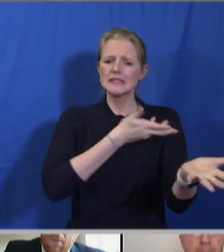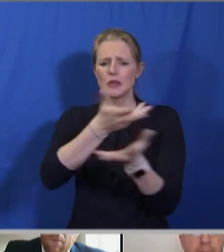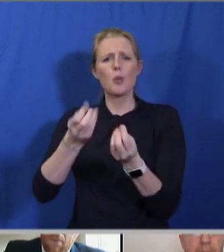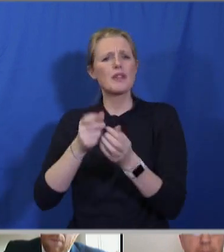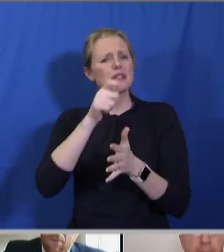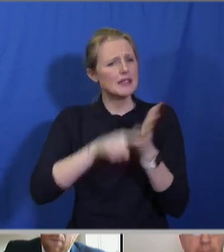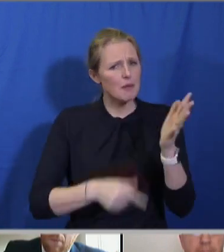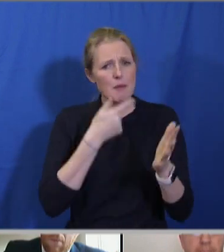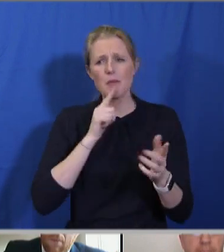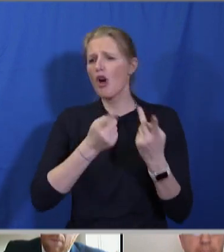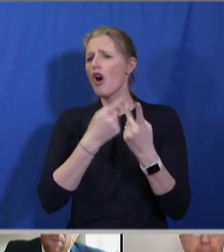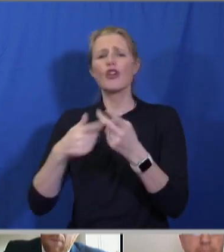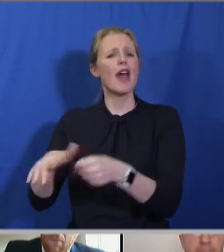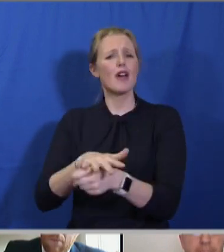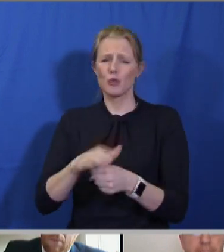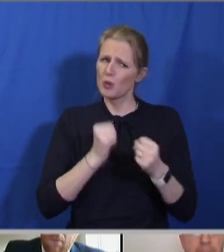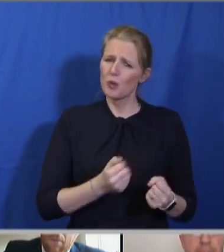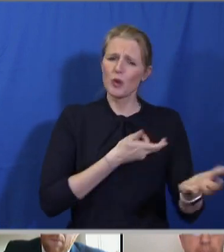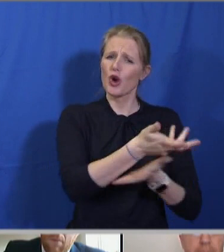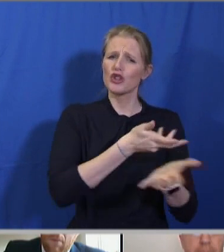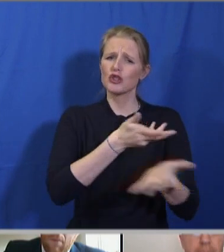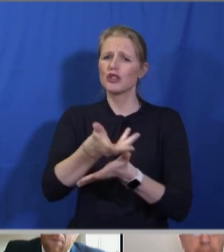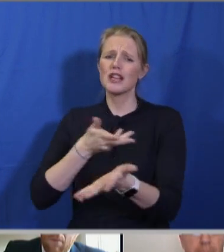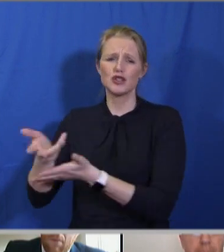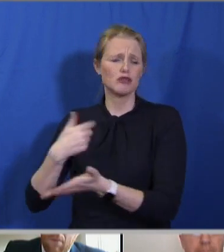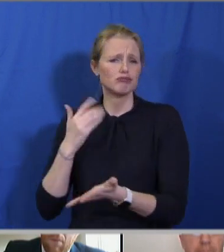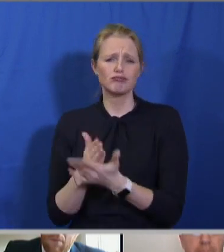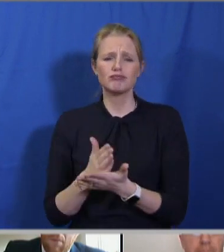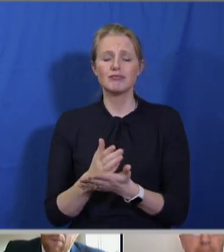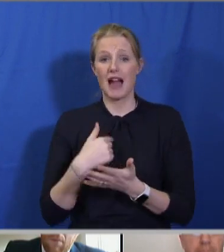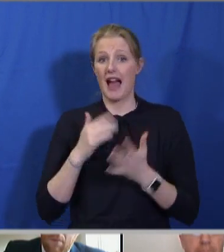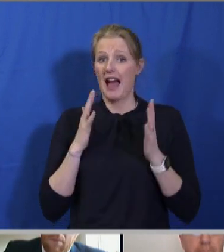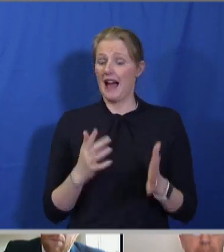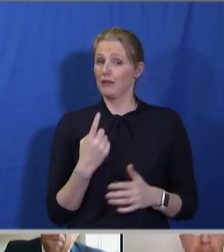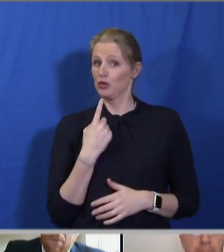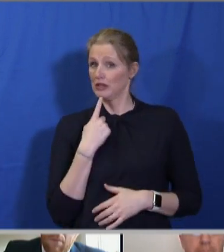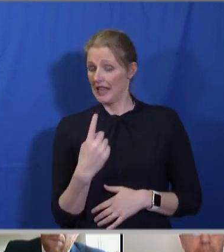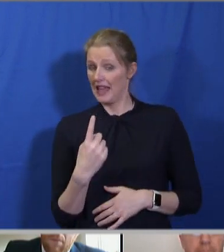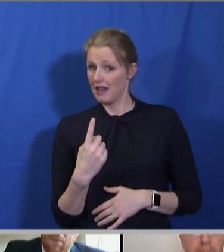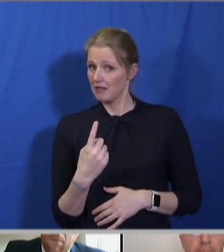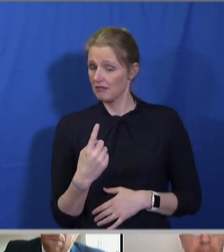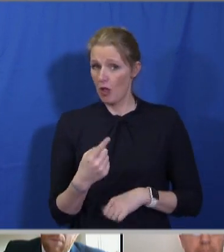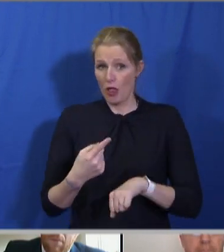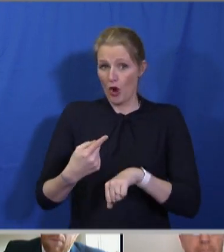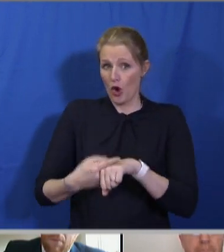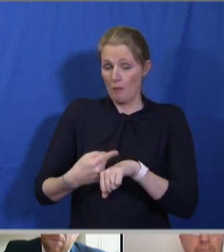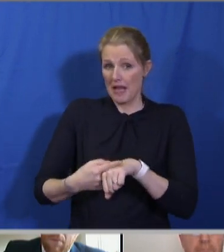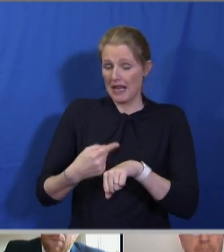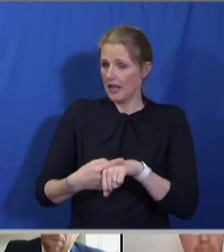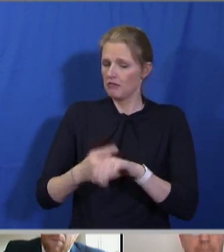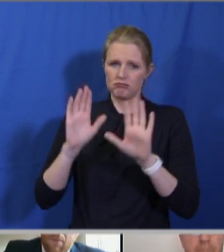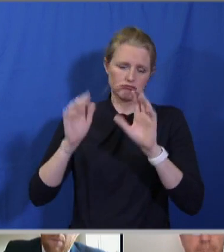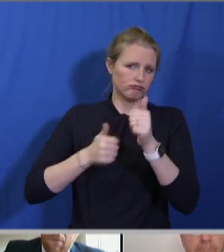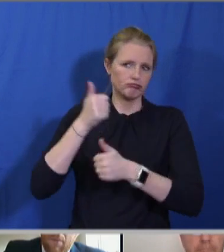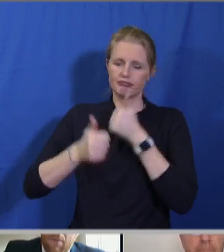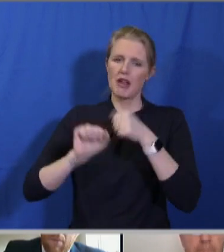well. And the work today that the committee have done, I have to commend as the Director of Disability and all the people in the department. I do commend the work that the